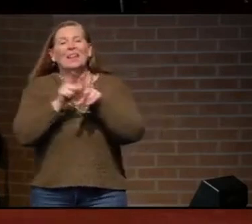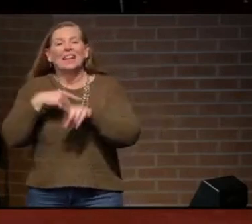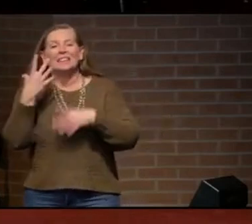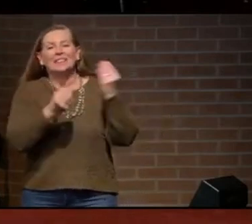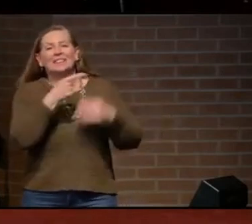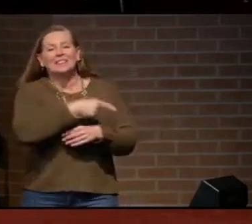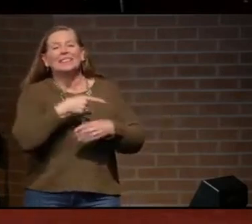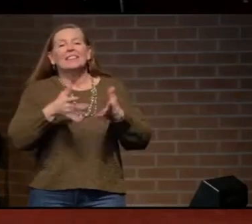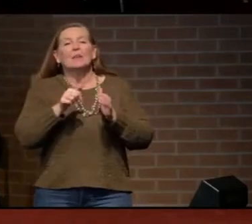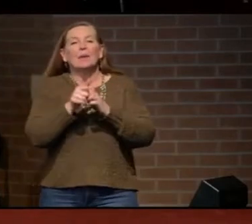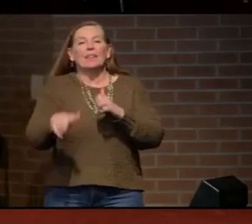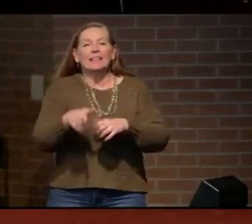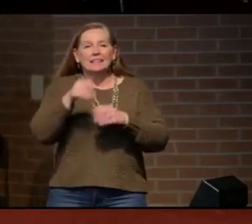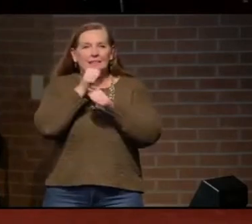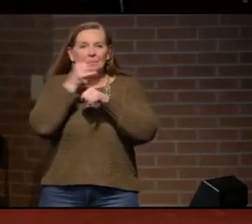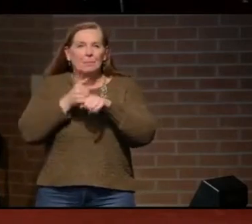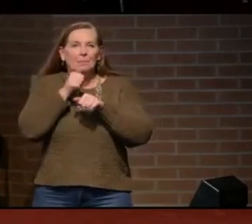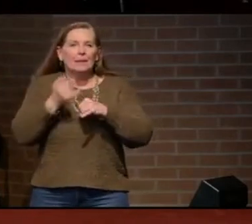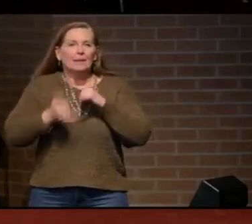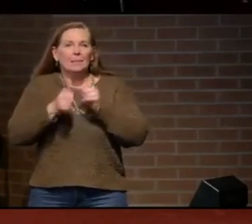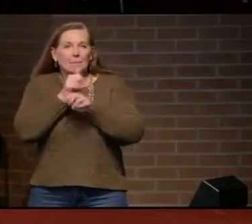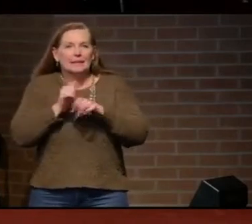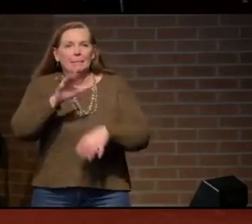this benediction, and it's by Daniel Bayless. It